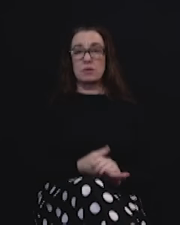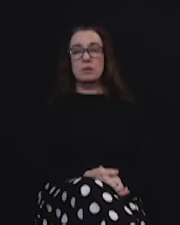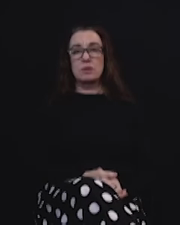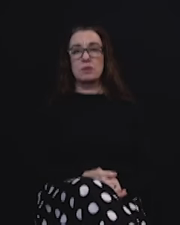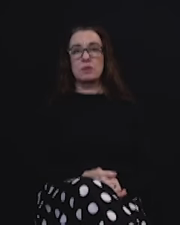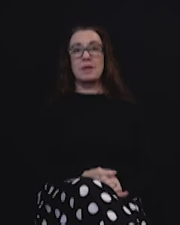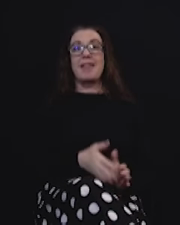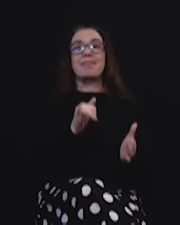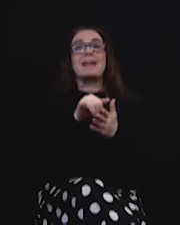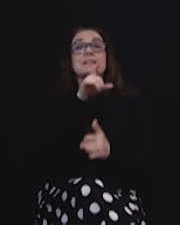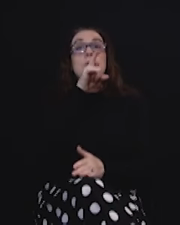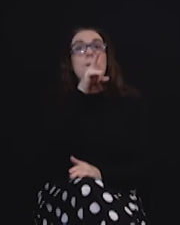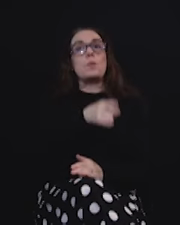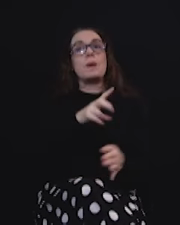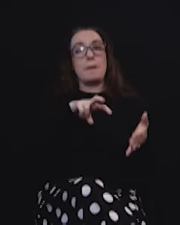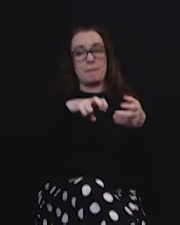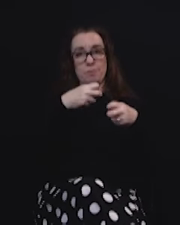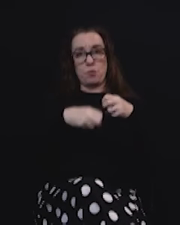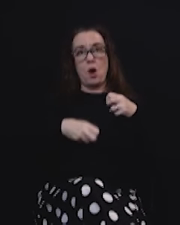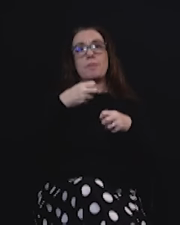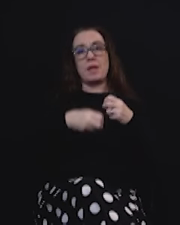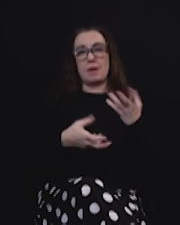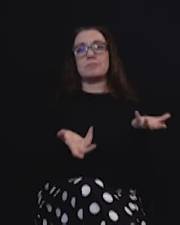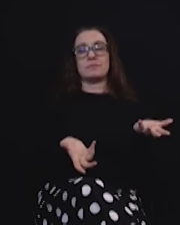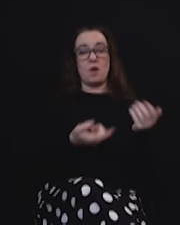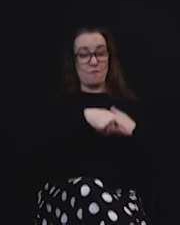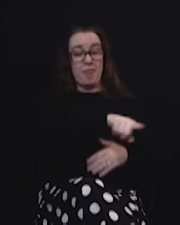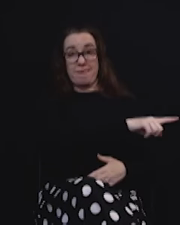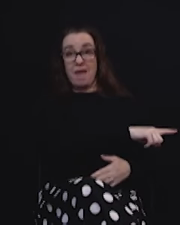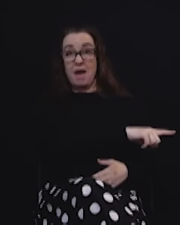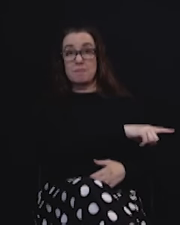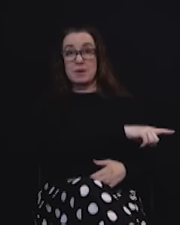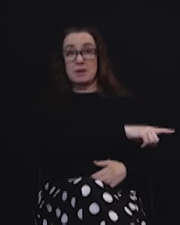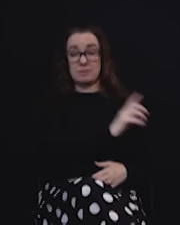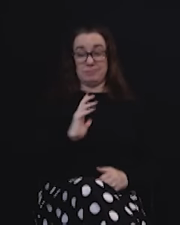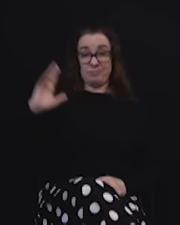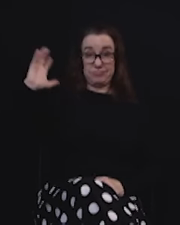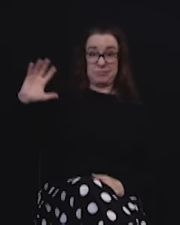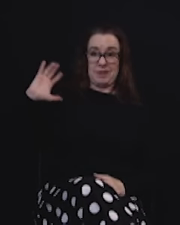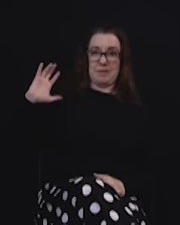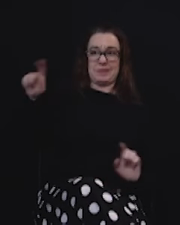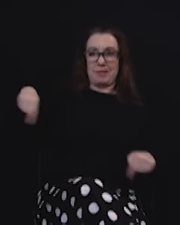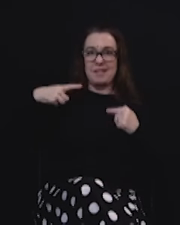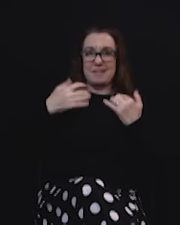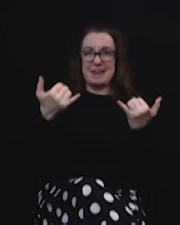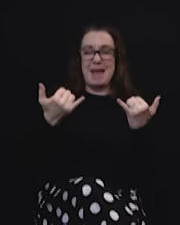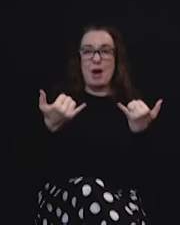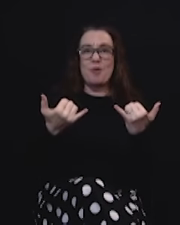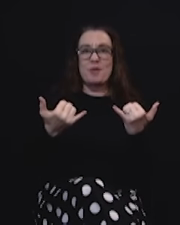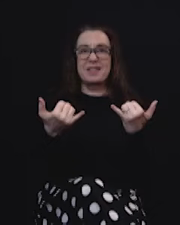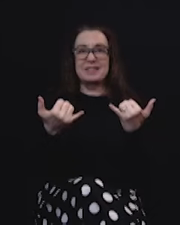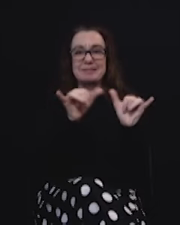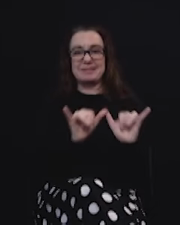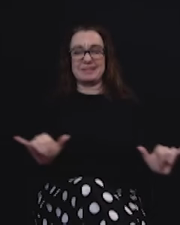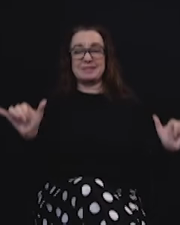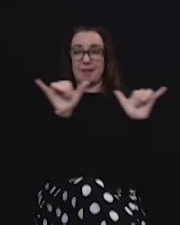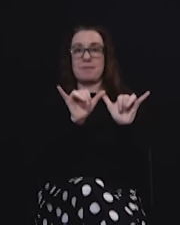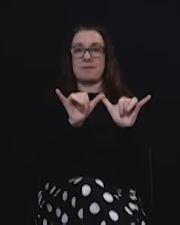That's the real problem. That was the real problem for them then, and it's the real problem for us now. So think about